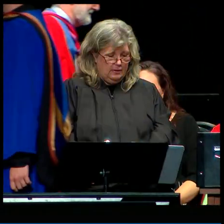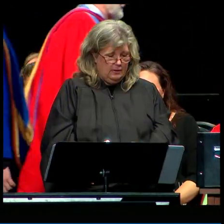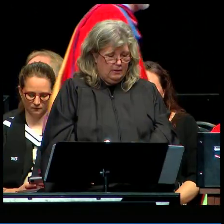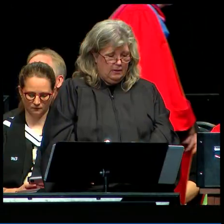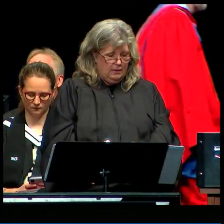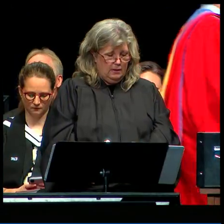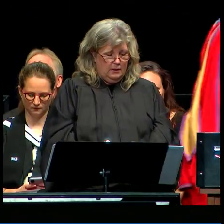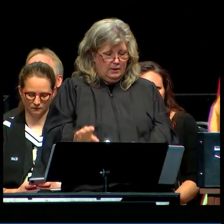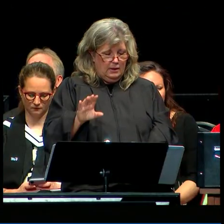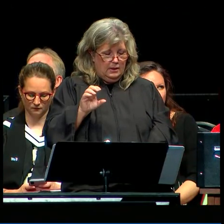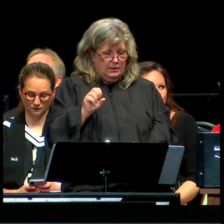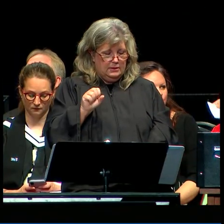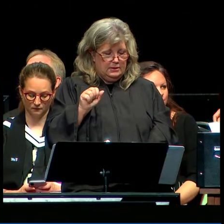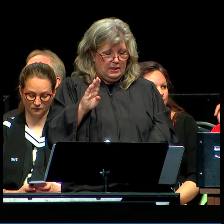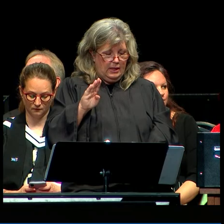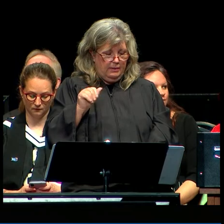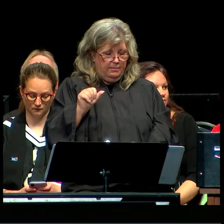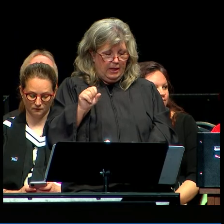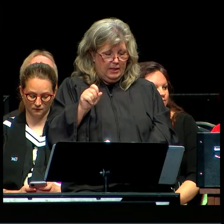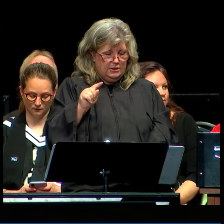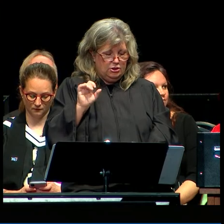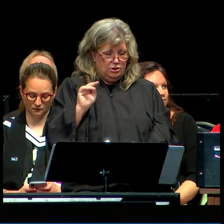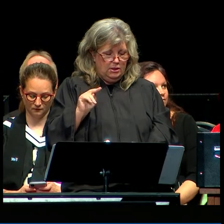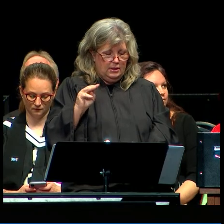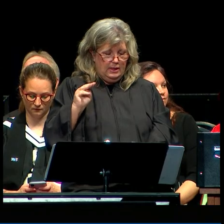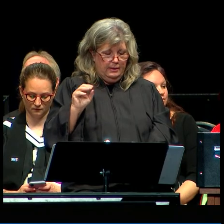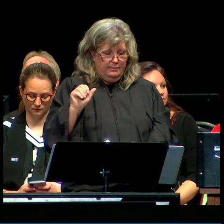Sebastian Mandala.